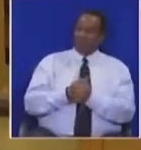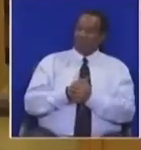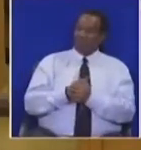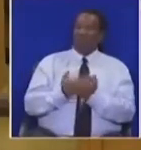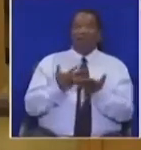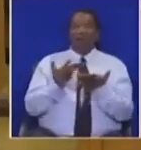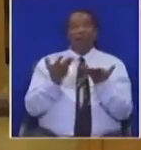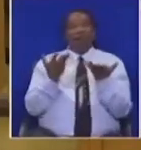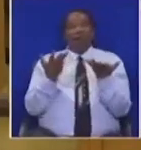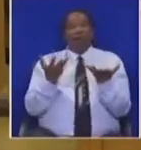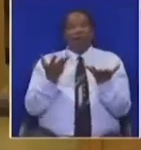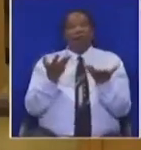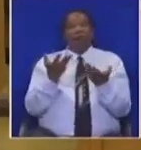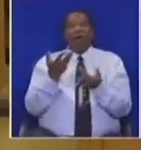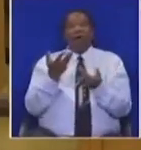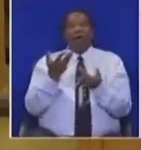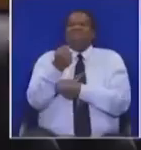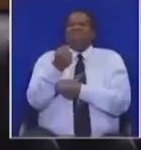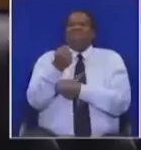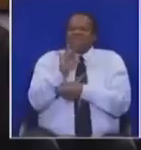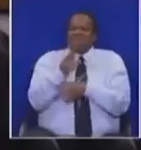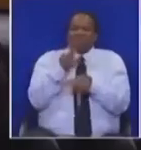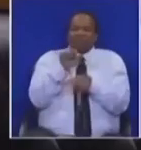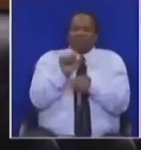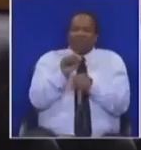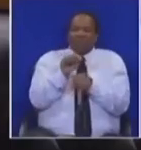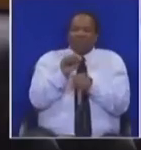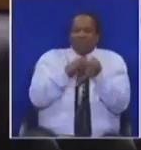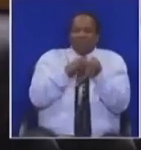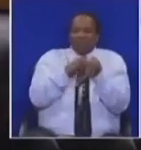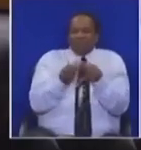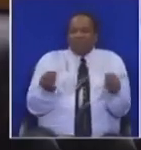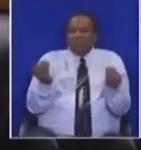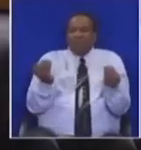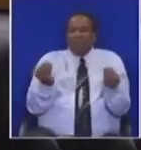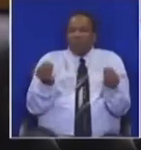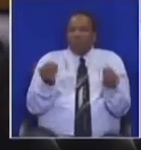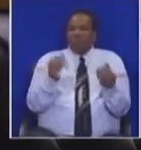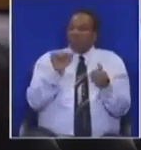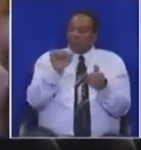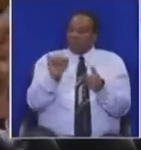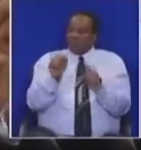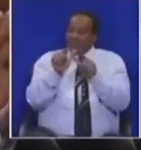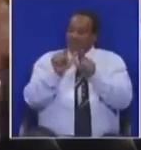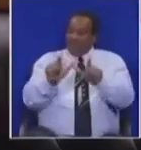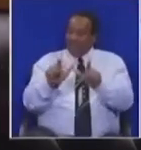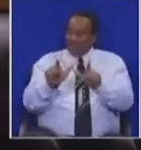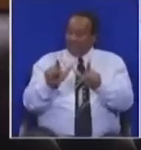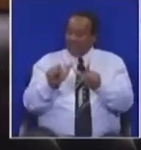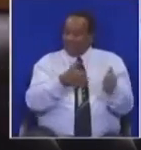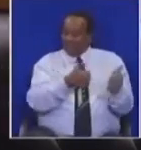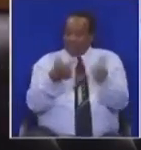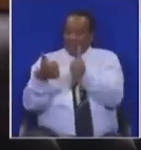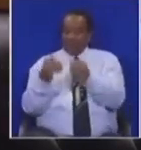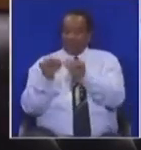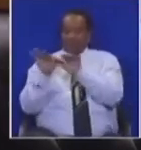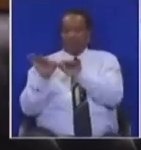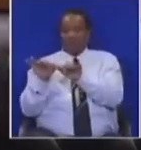Once, if that settles the problem and that the land should come back, the issue of how